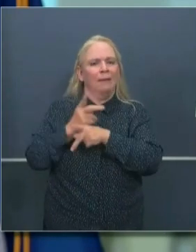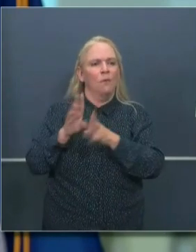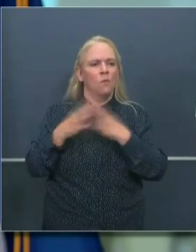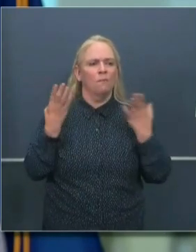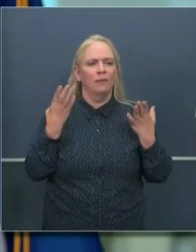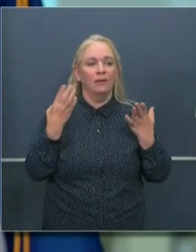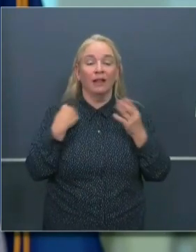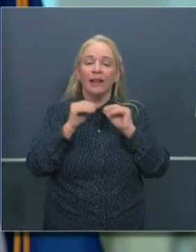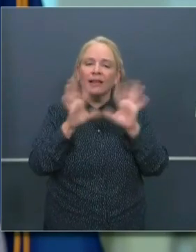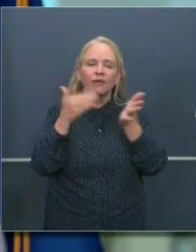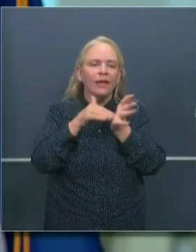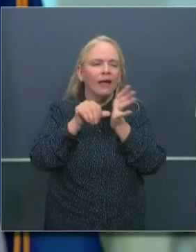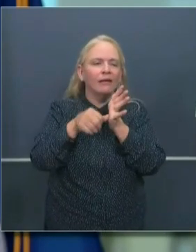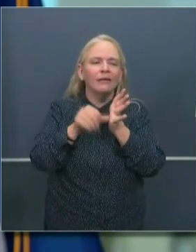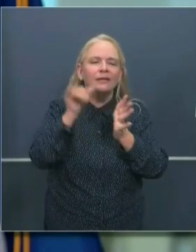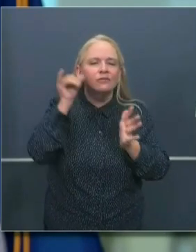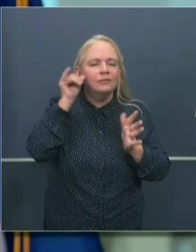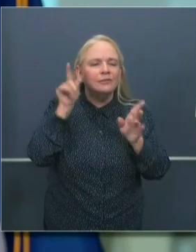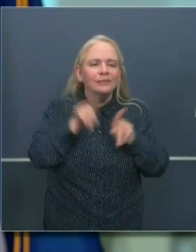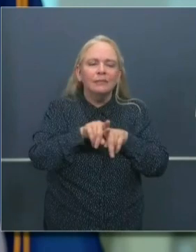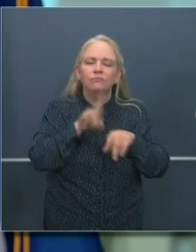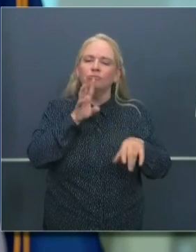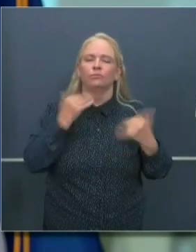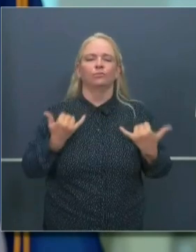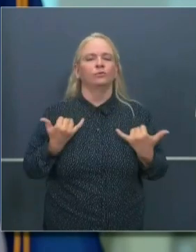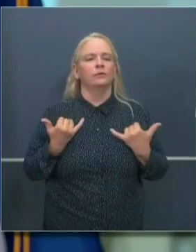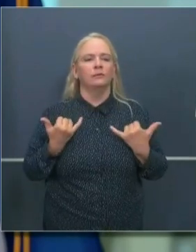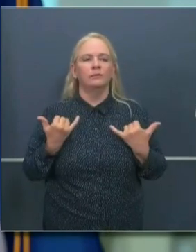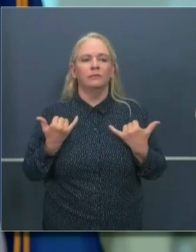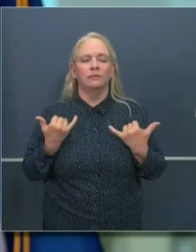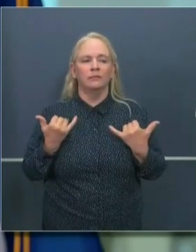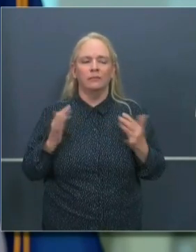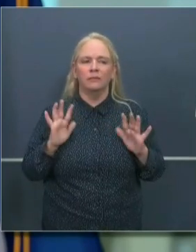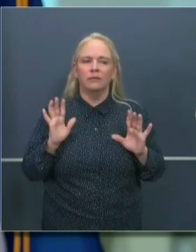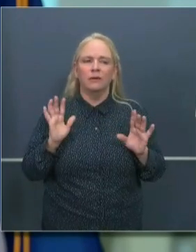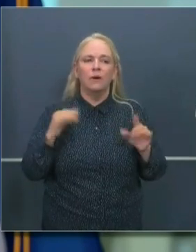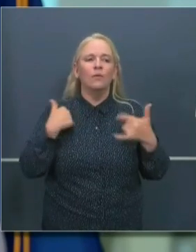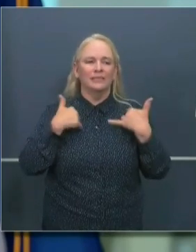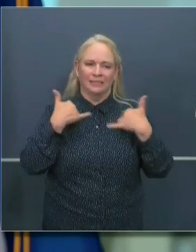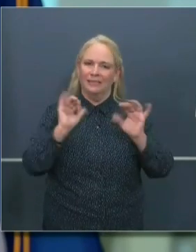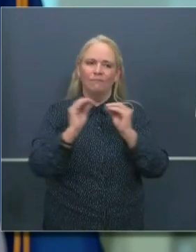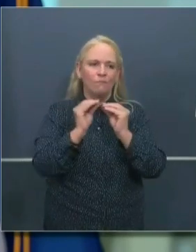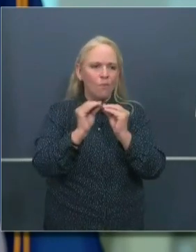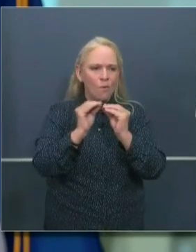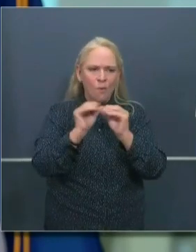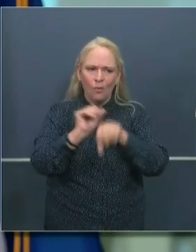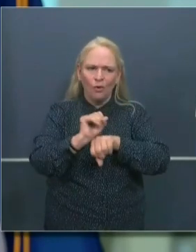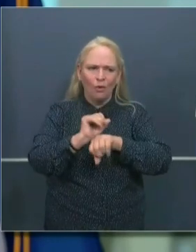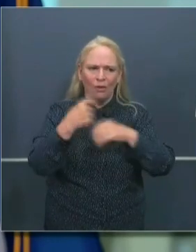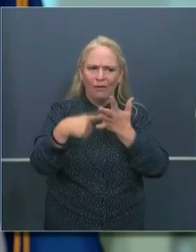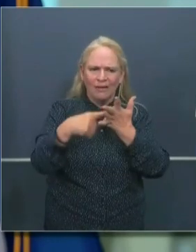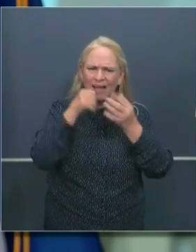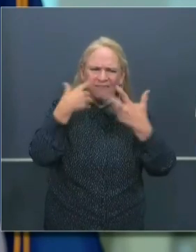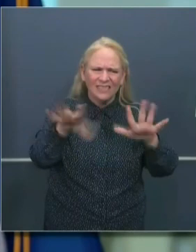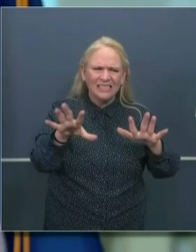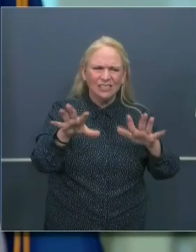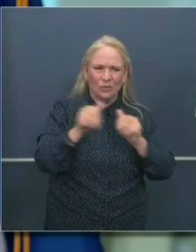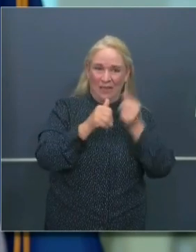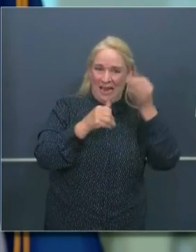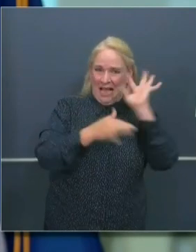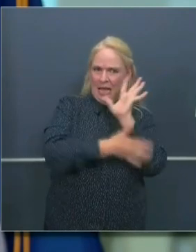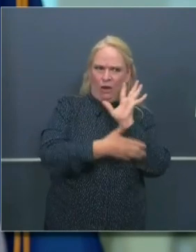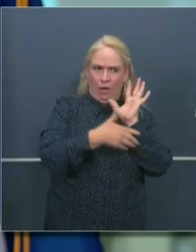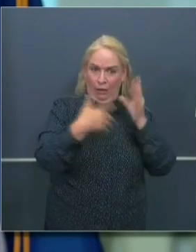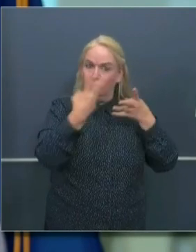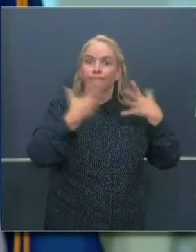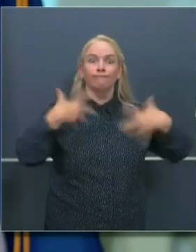make it clear today. We have a lot of work we're doing, not only with those 19 counties, but a number of other